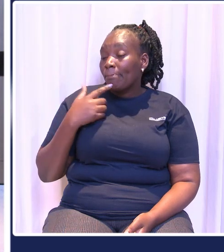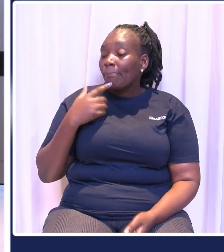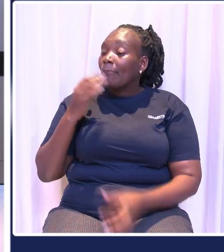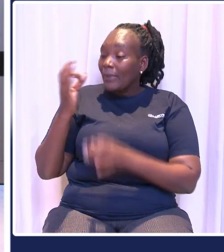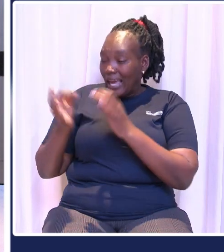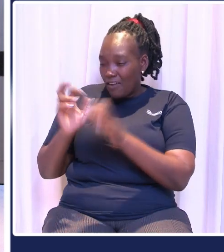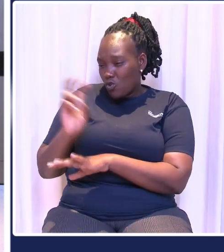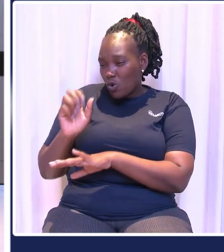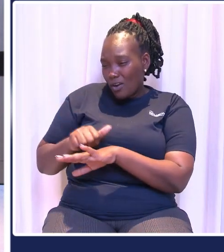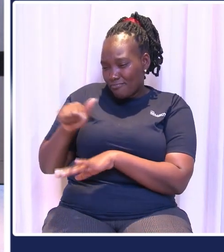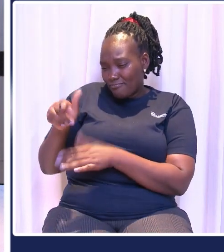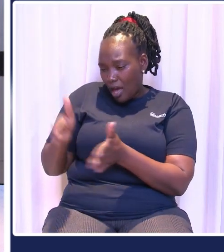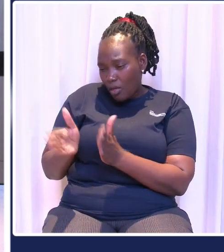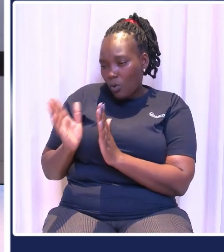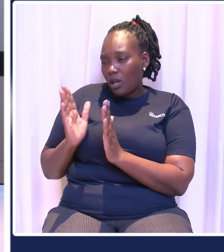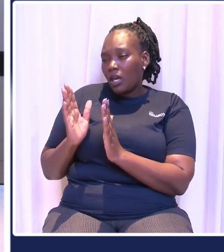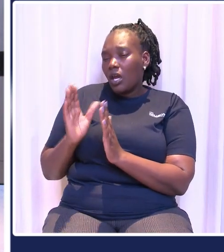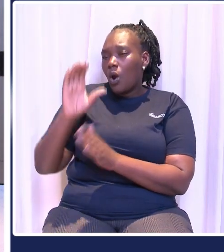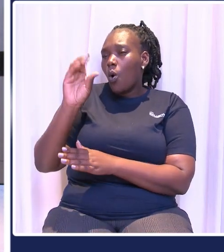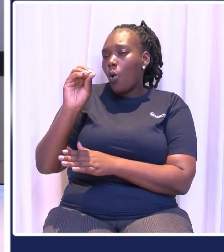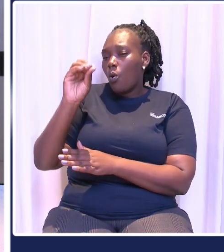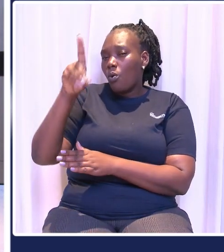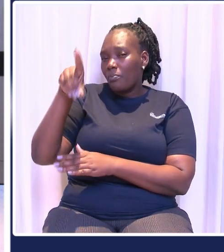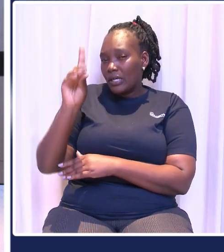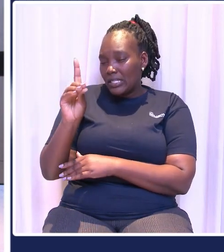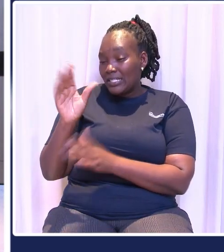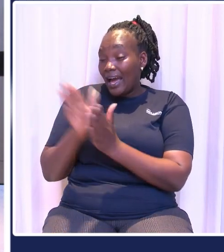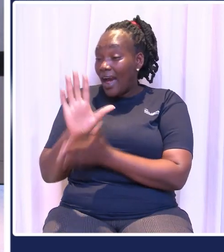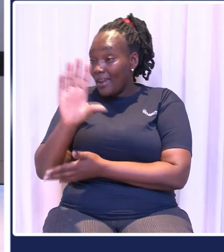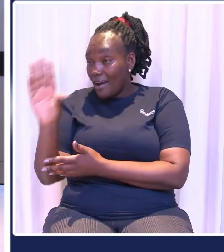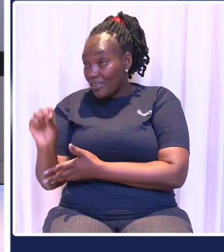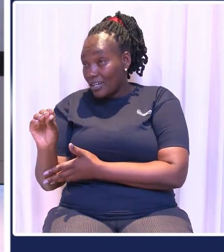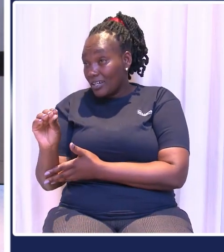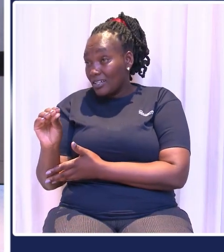if you look at the way OPDs